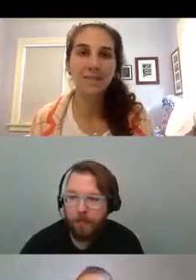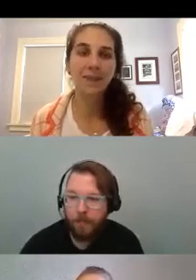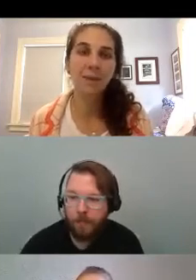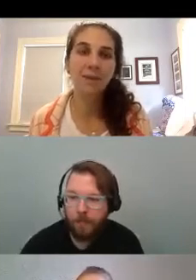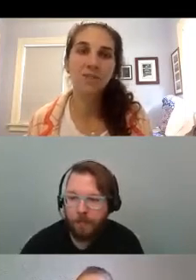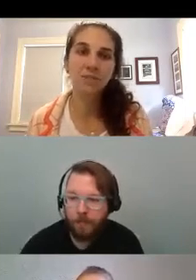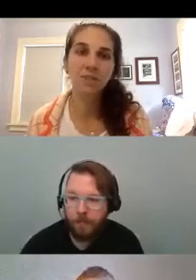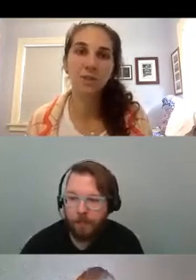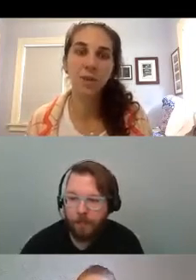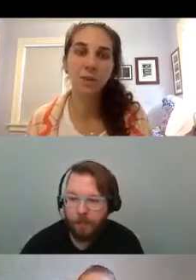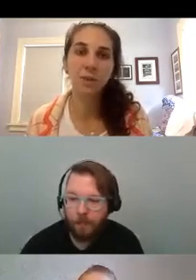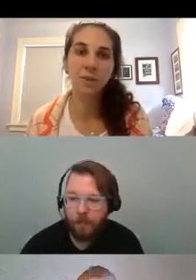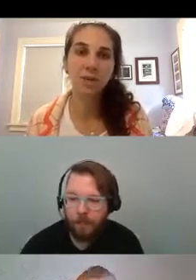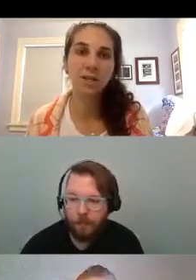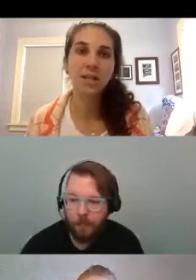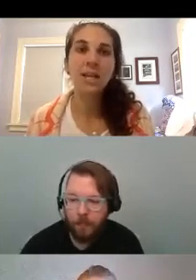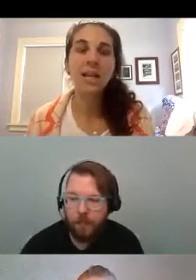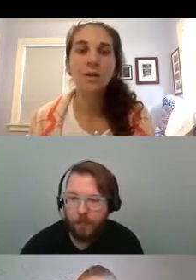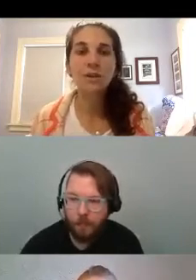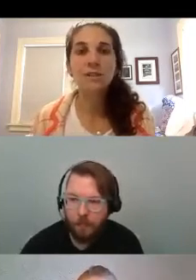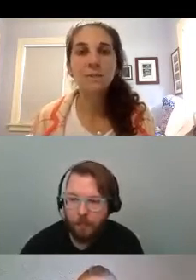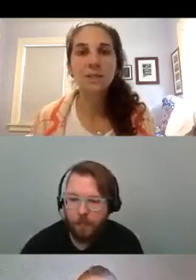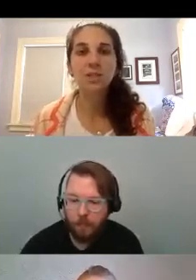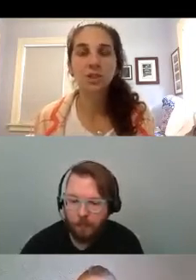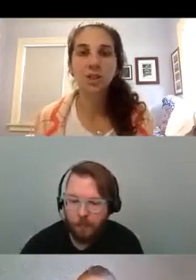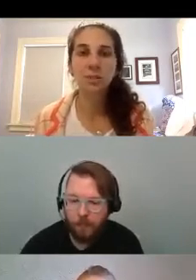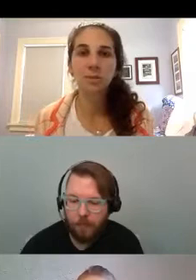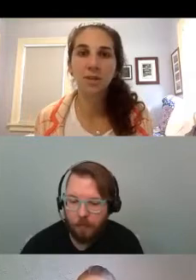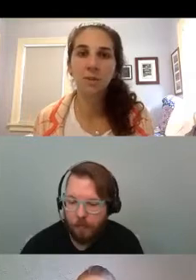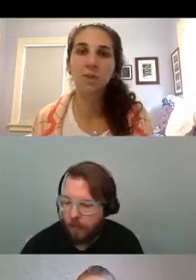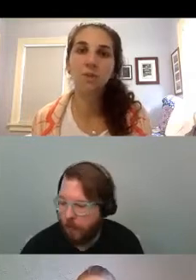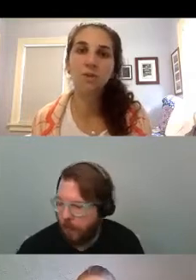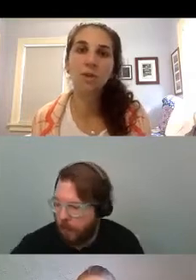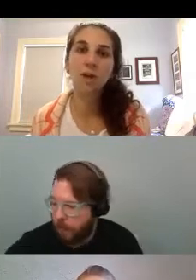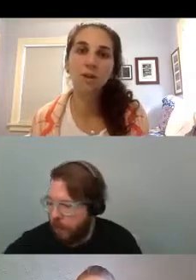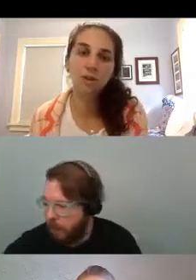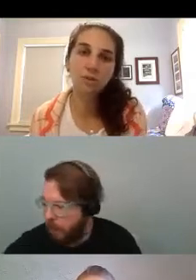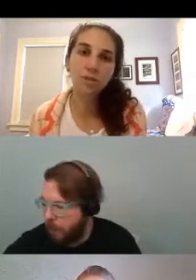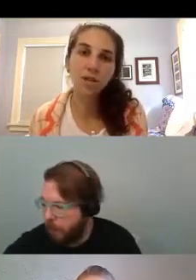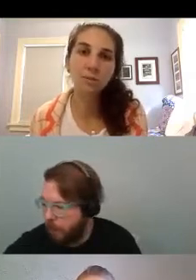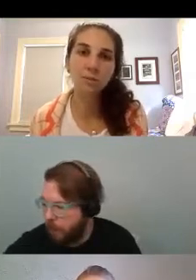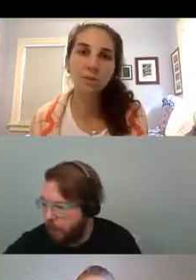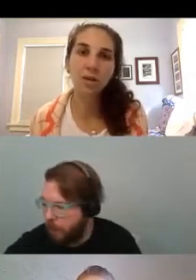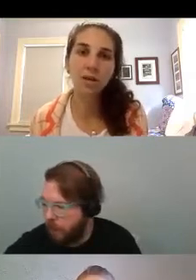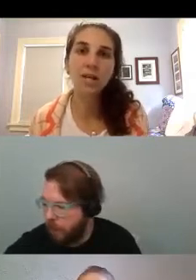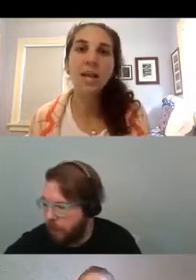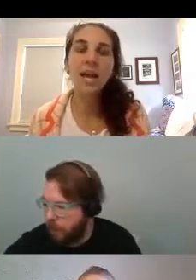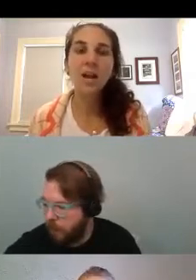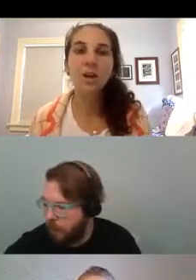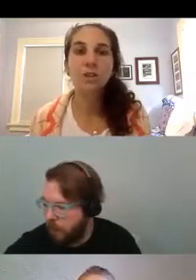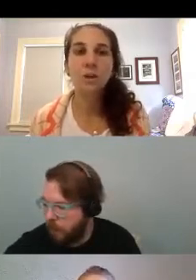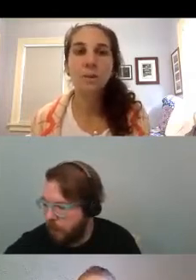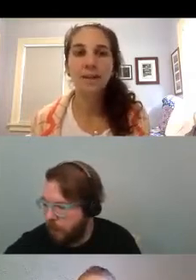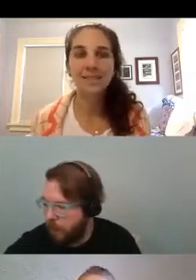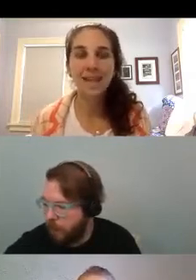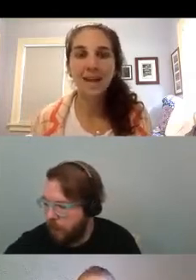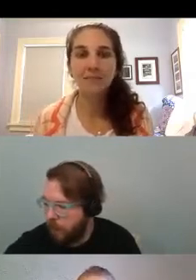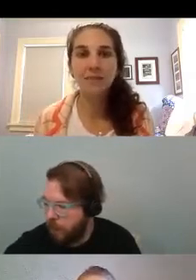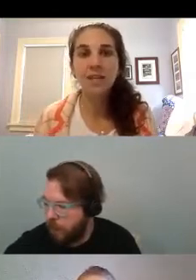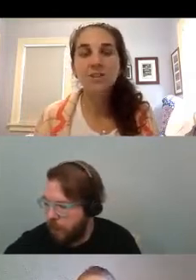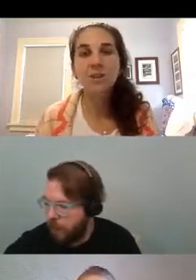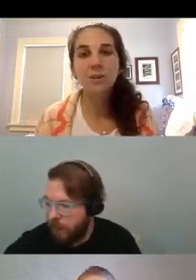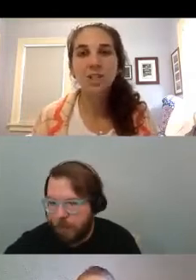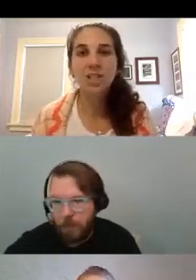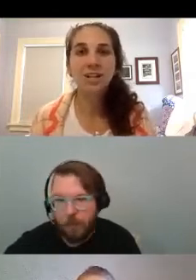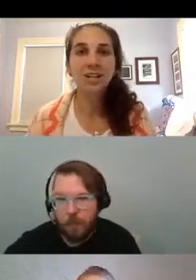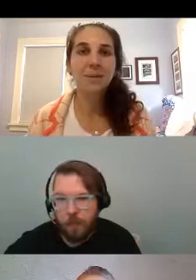piece of how we have shifted the way we work in order to build a learning community with those who choose to come to MoCA and also among staff.